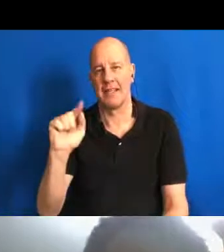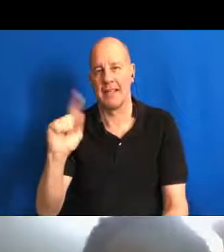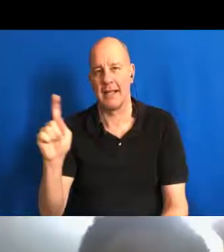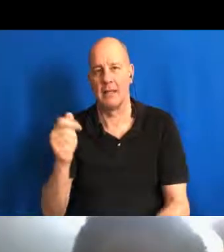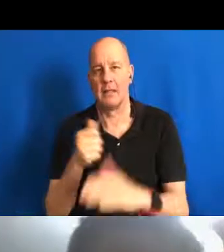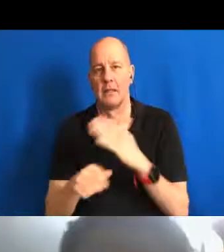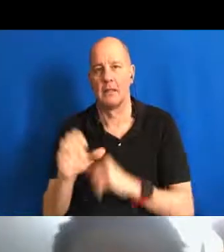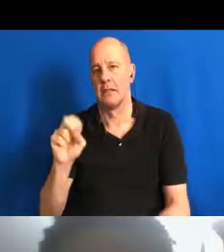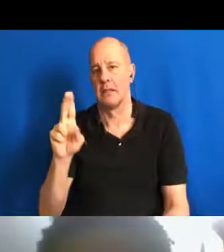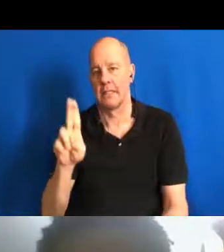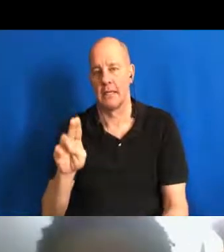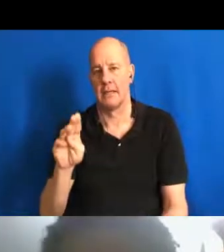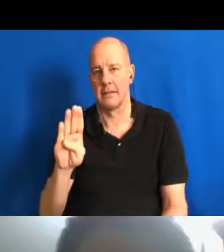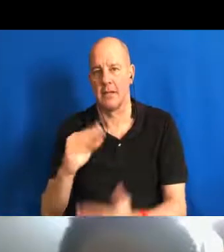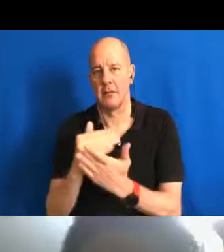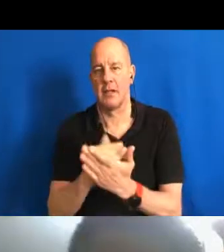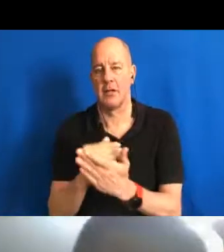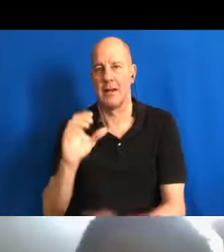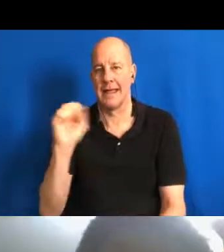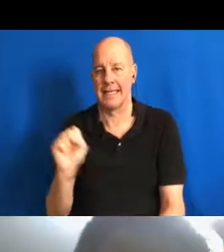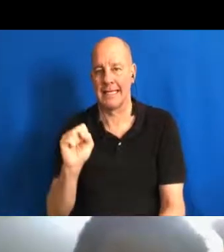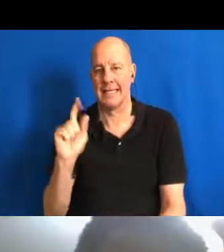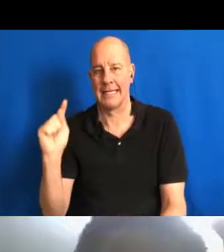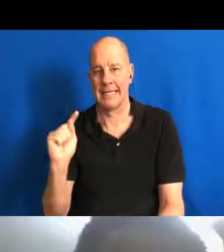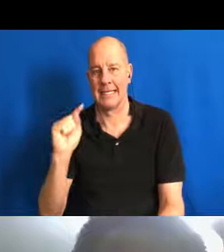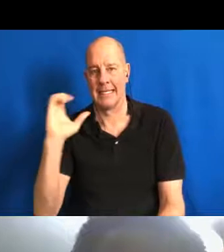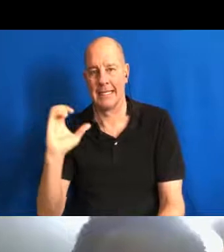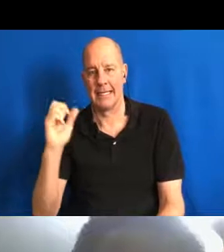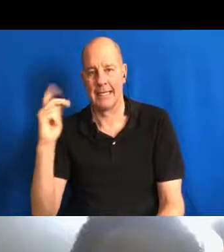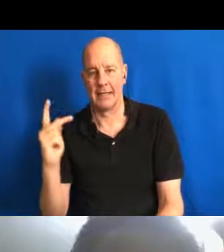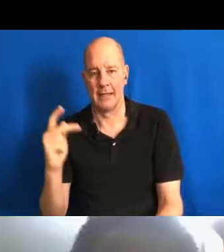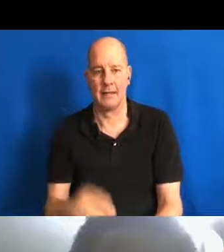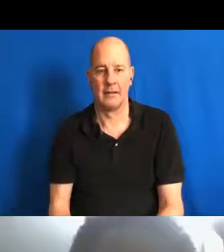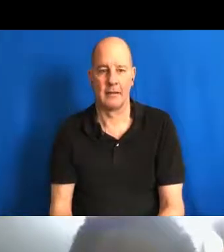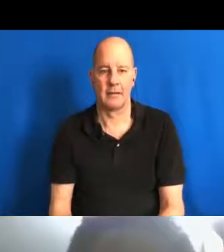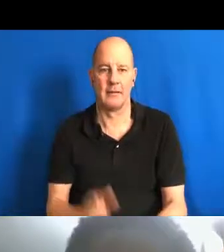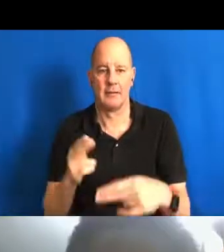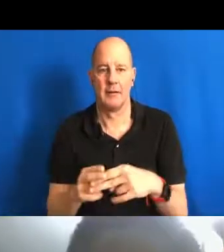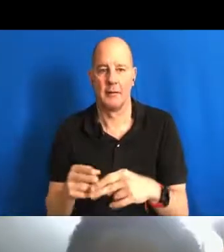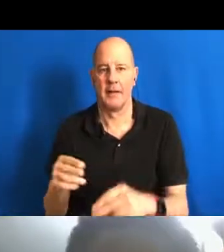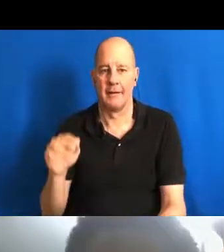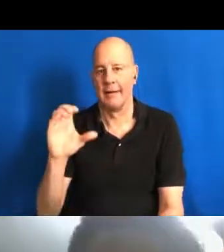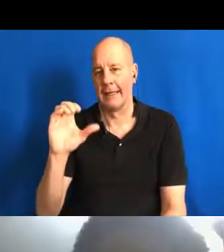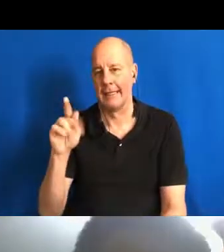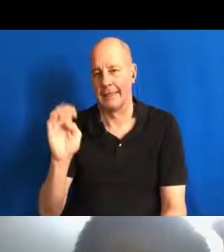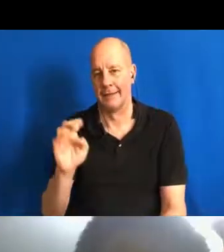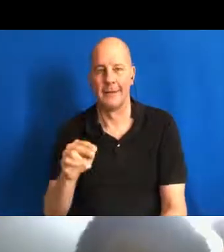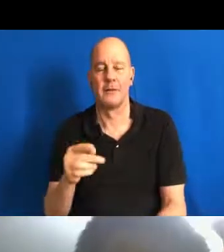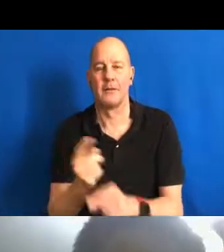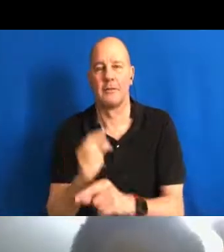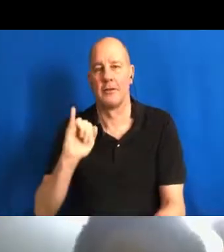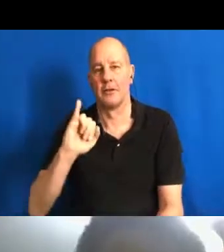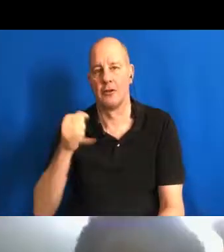subchapters S, T, C, and K, taught by Cake. So this was created by Janelle Orsi, one